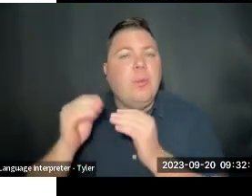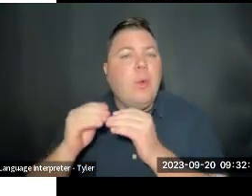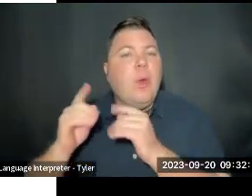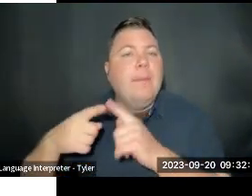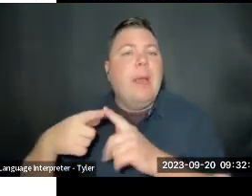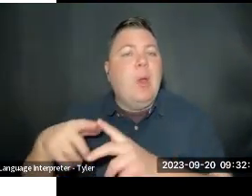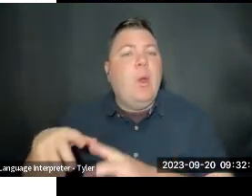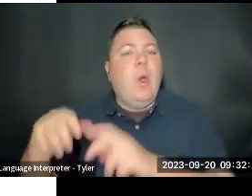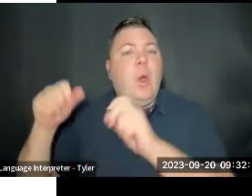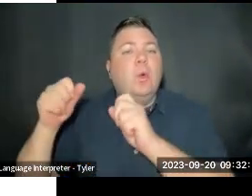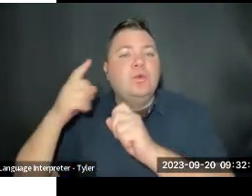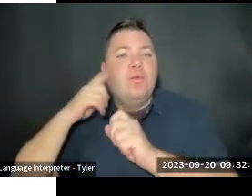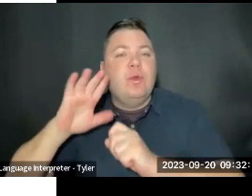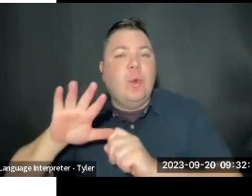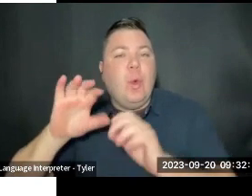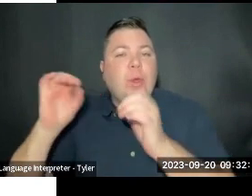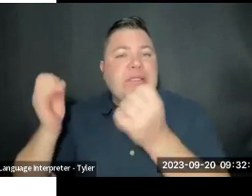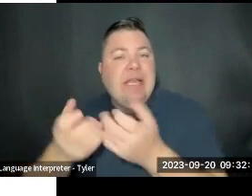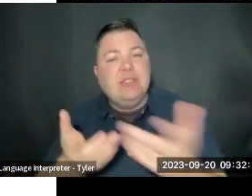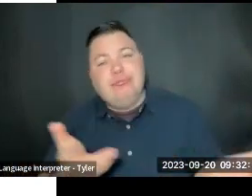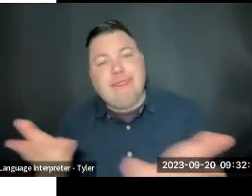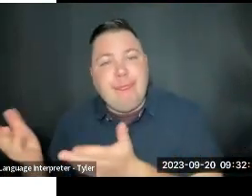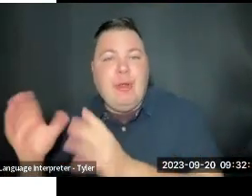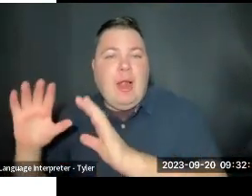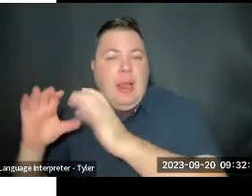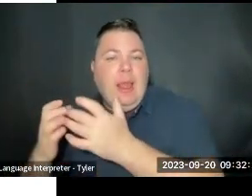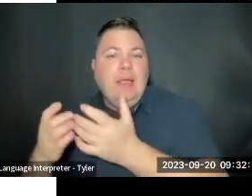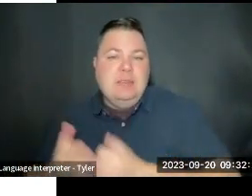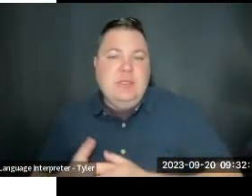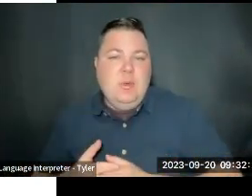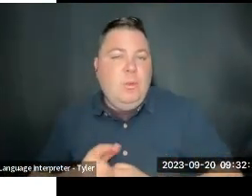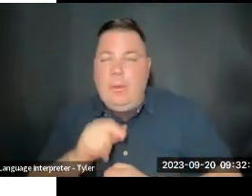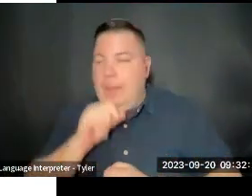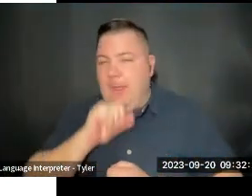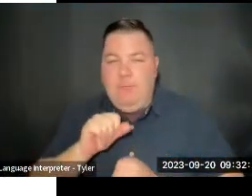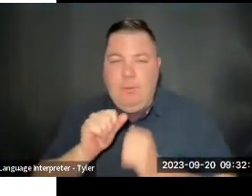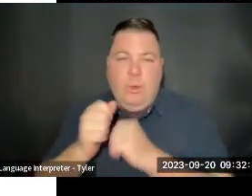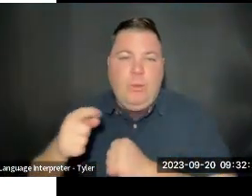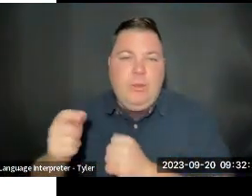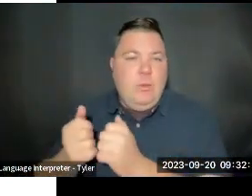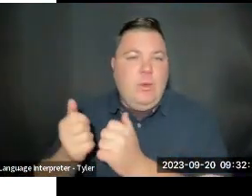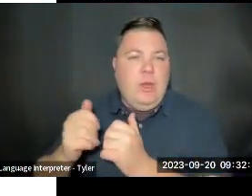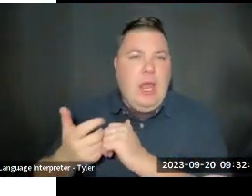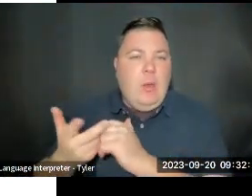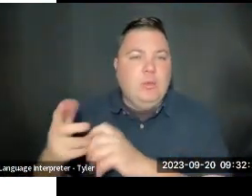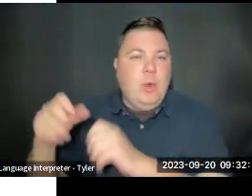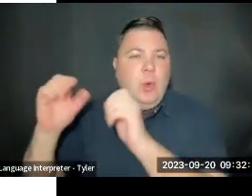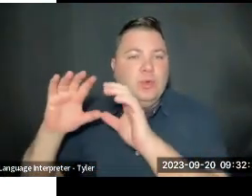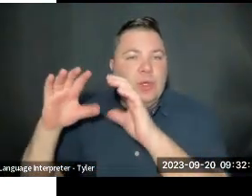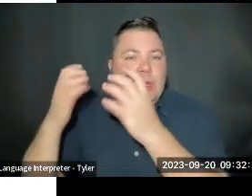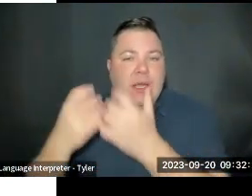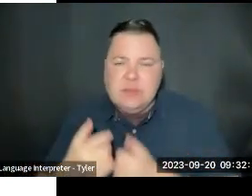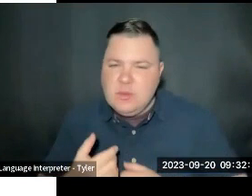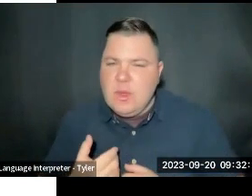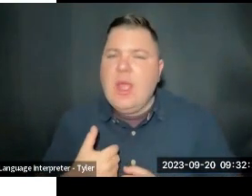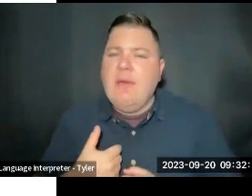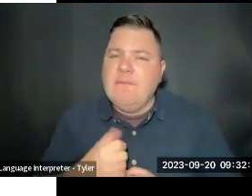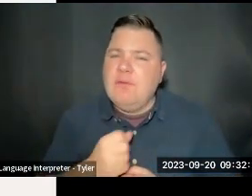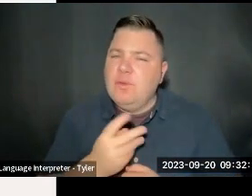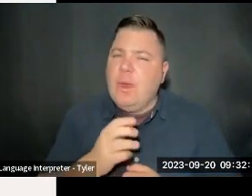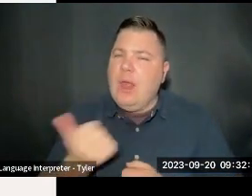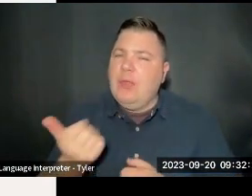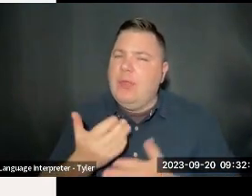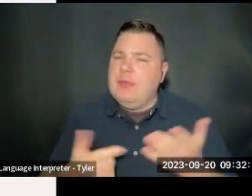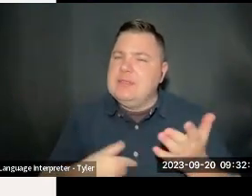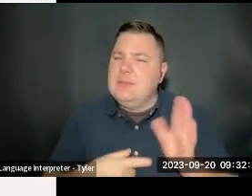your organization, and we would love to work with you to do that. We've got a couple of other things I'm